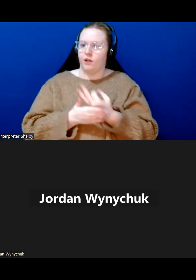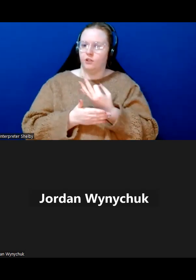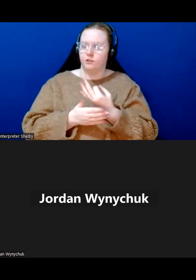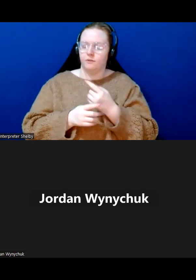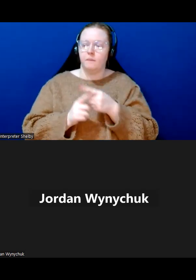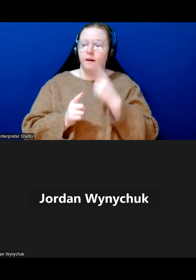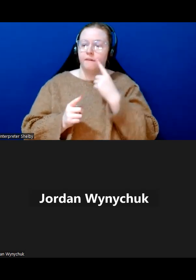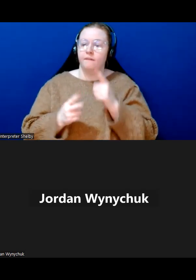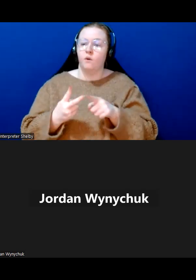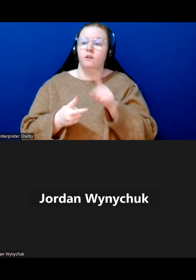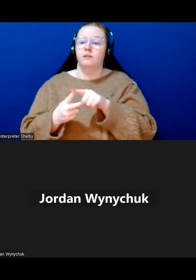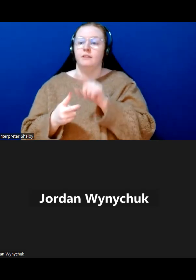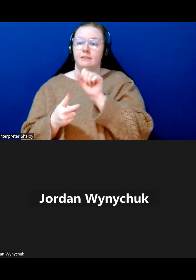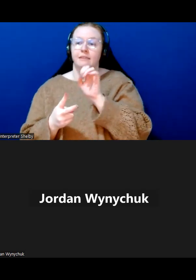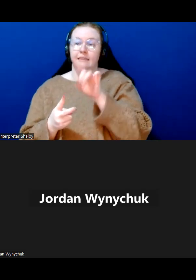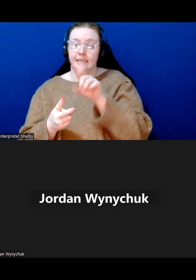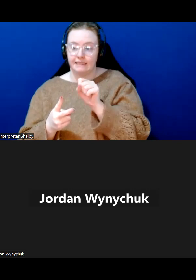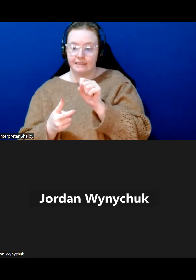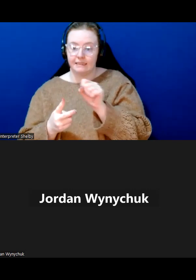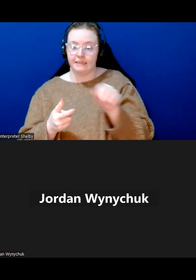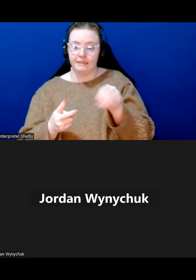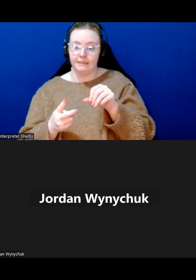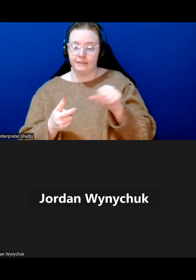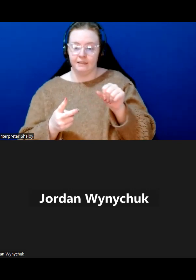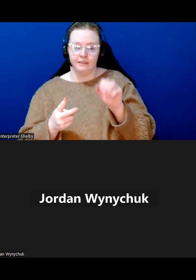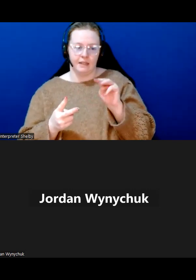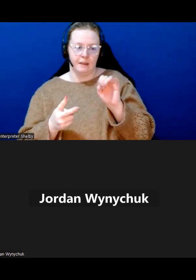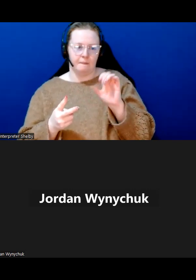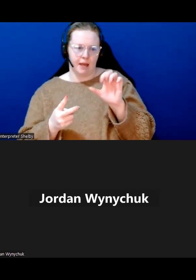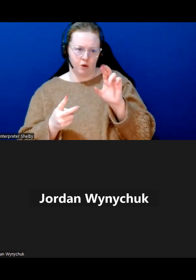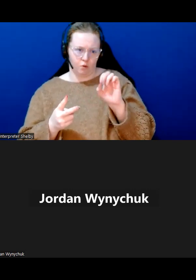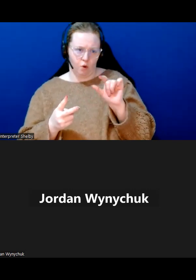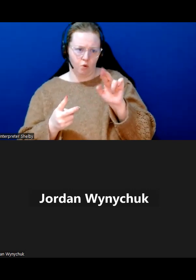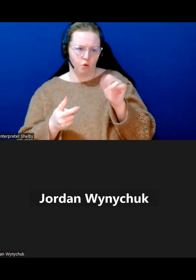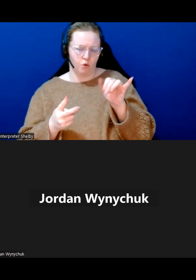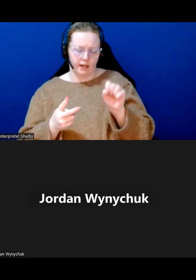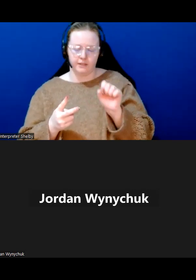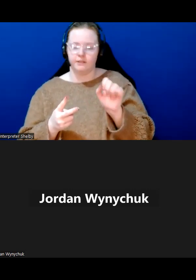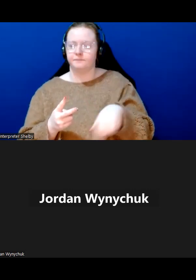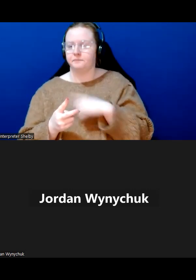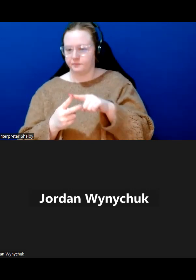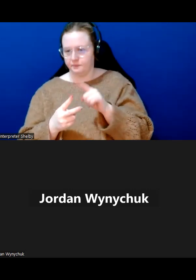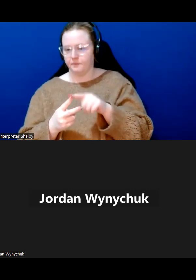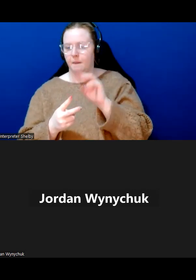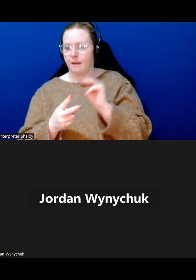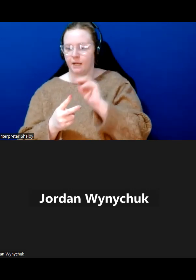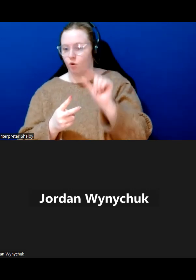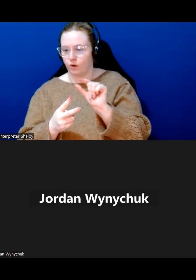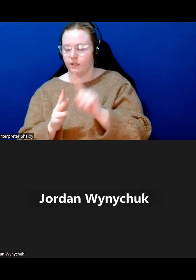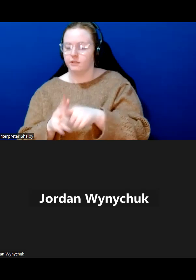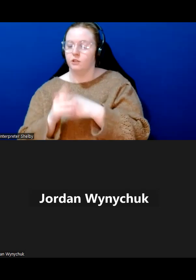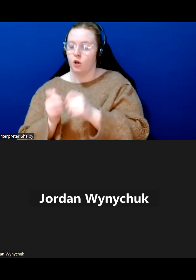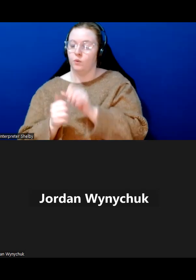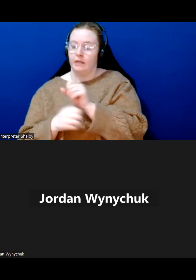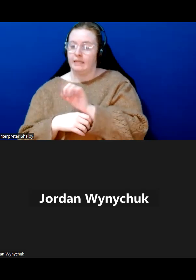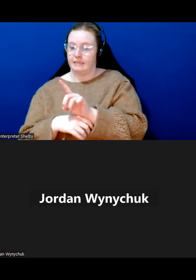for the seeds, Your oh, microgreens. yes. Yes, your microgreens. You start those right from seed. So you'll